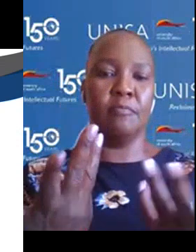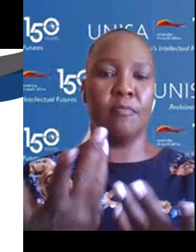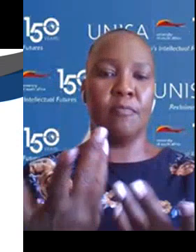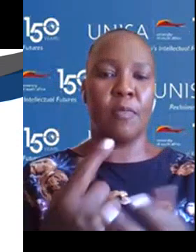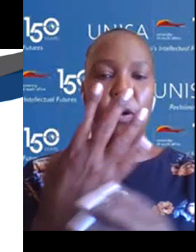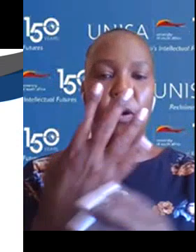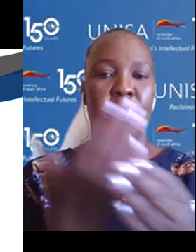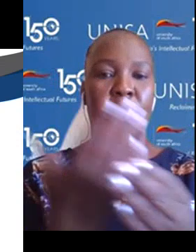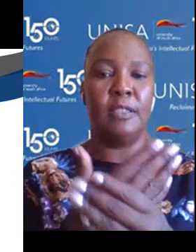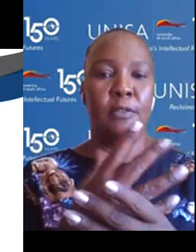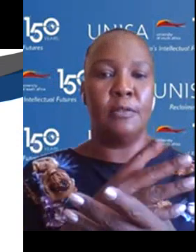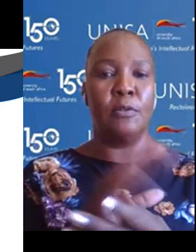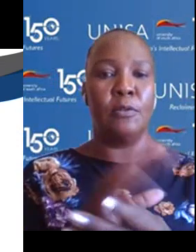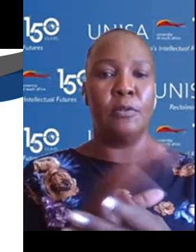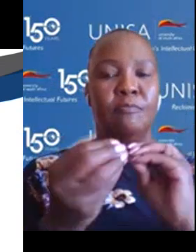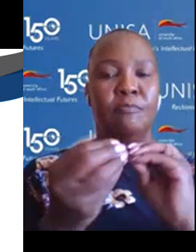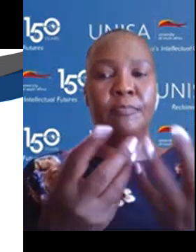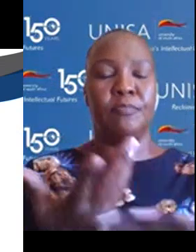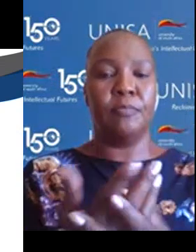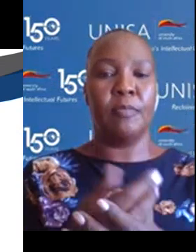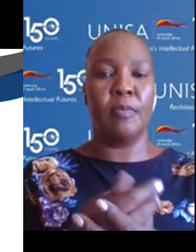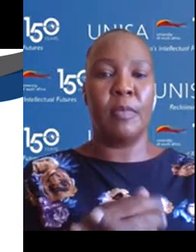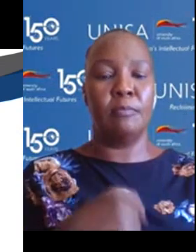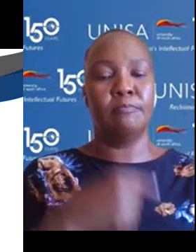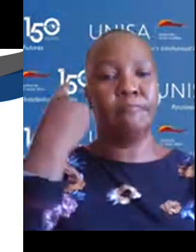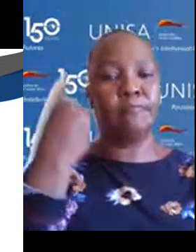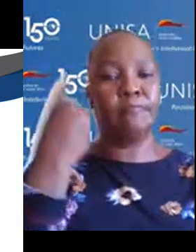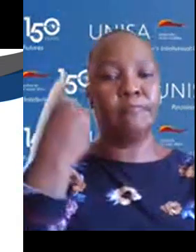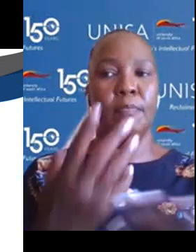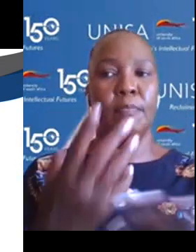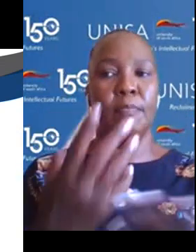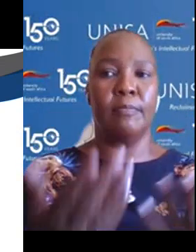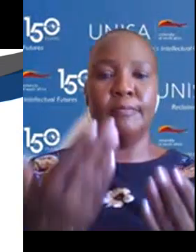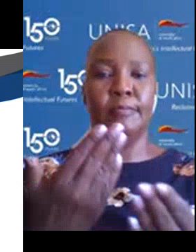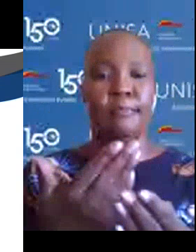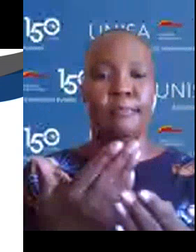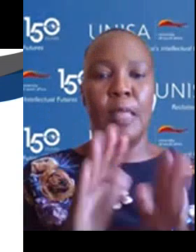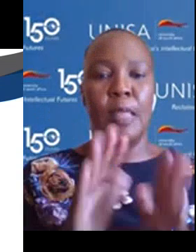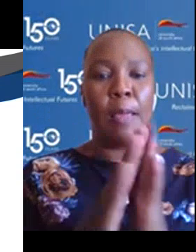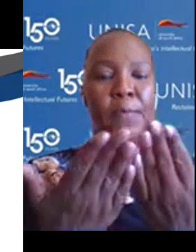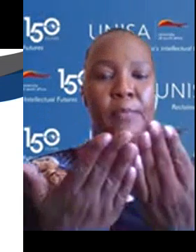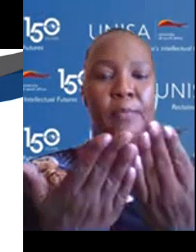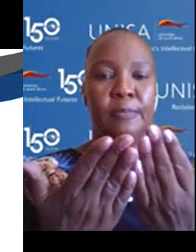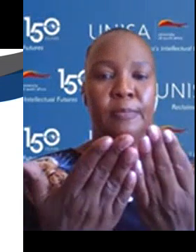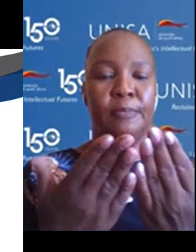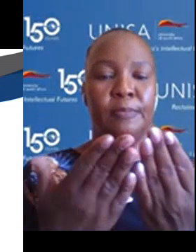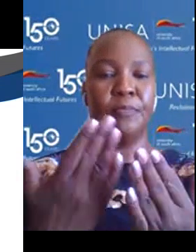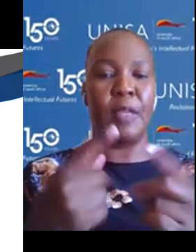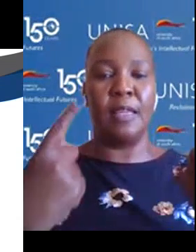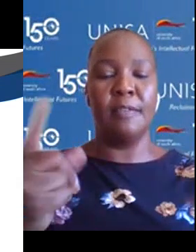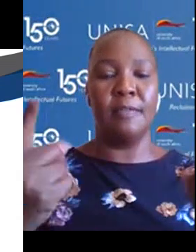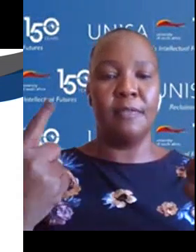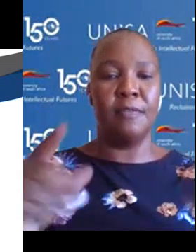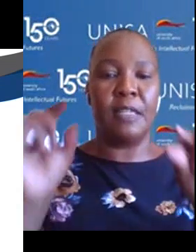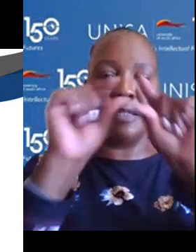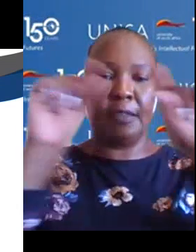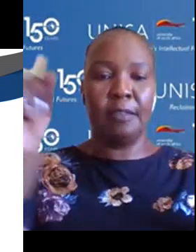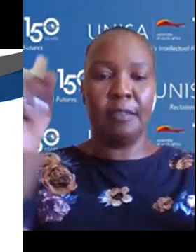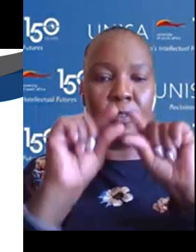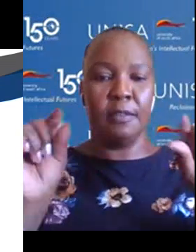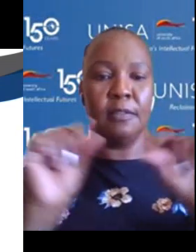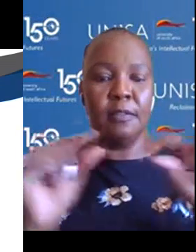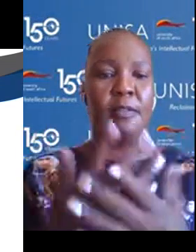folder that you create. So you must really think of it almost like a book that's got different titles. So under different